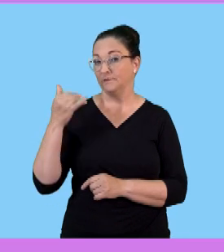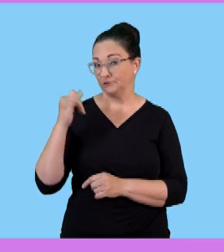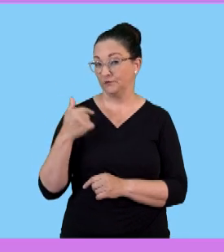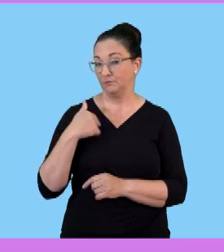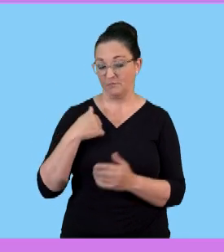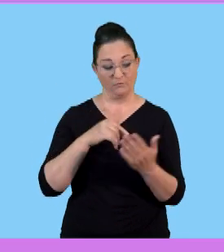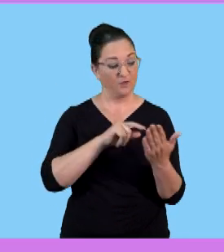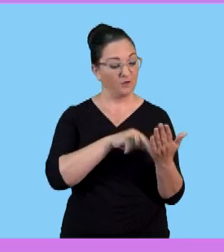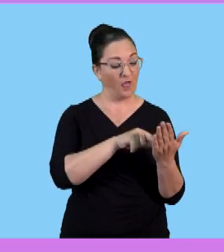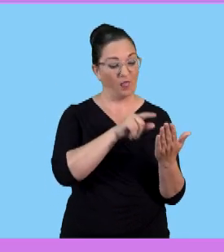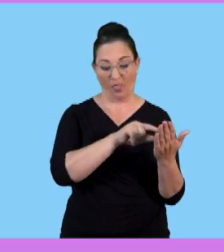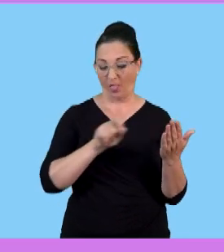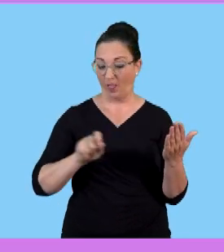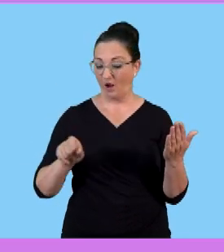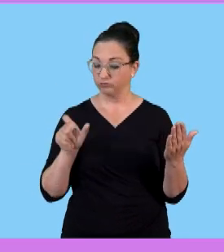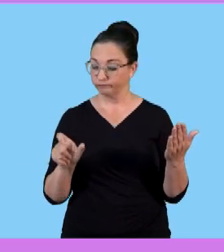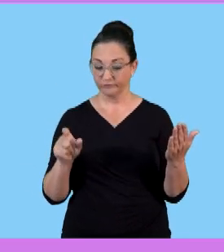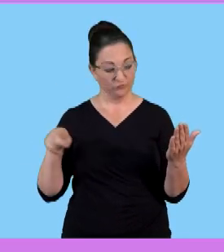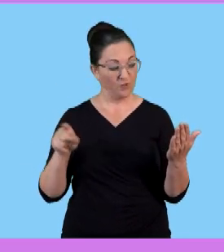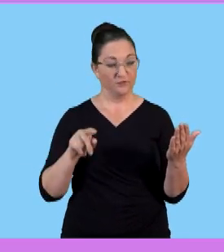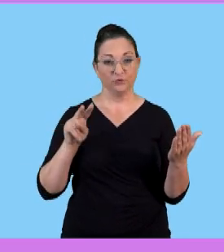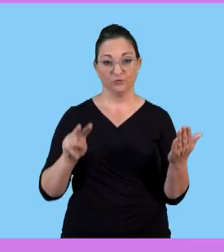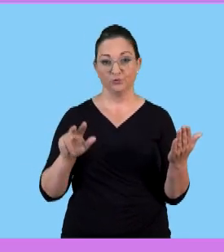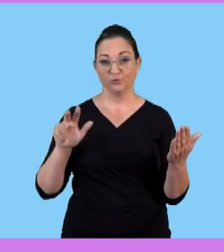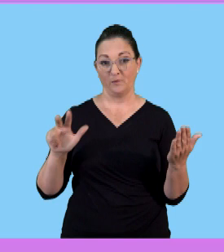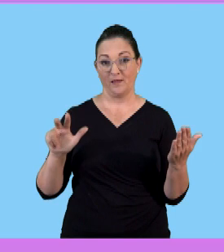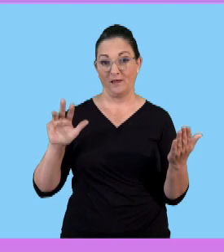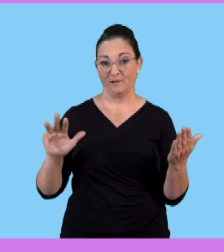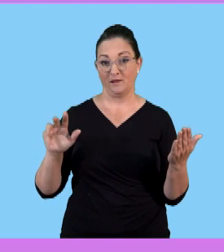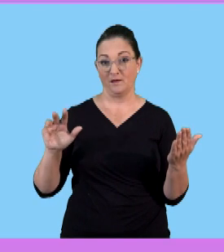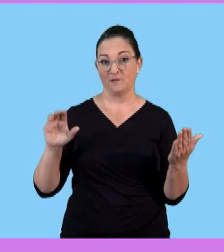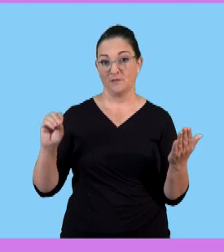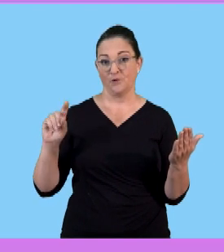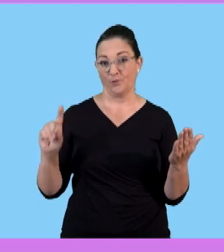2,89017341. Let's check that I copied correctly from my calculator. So it's